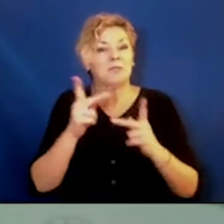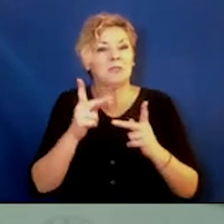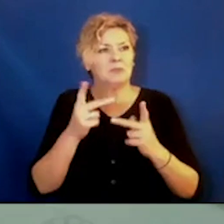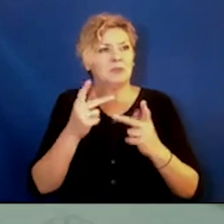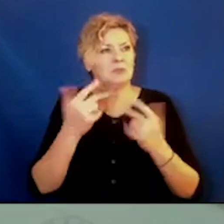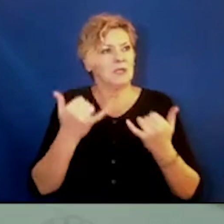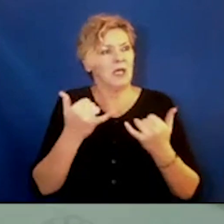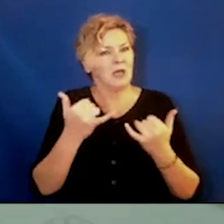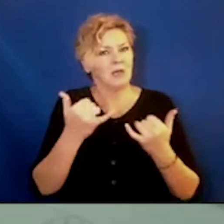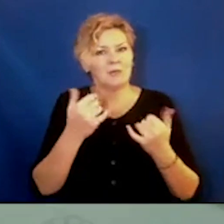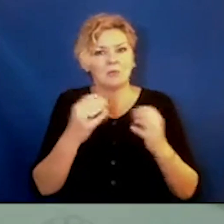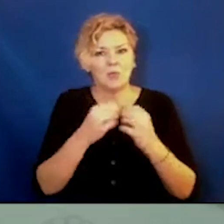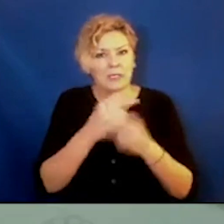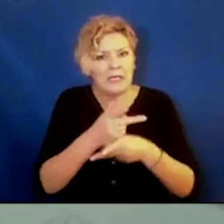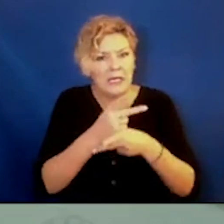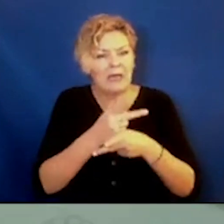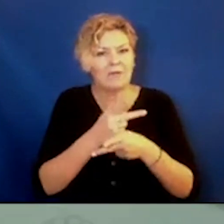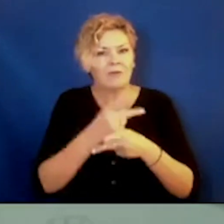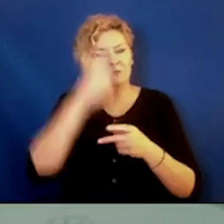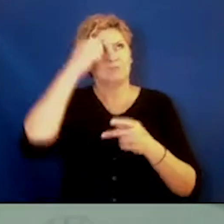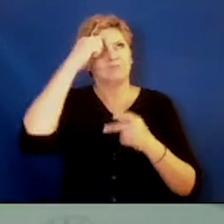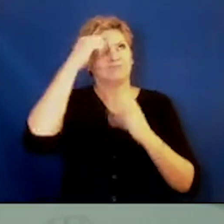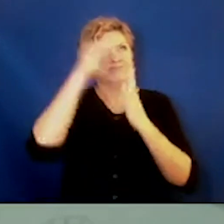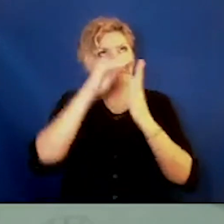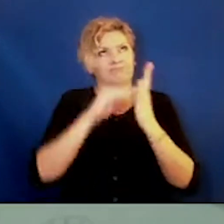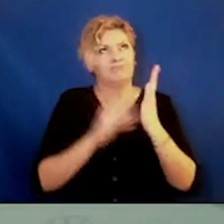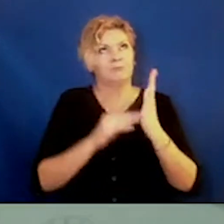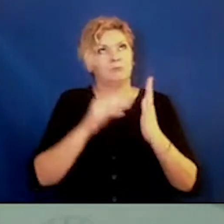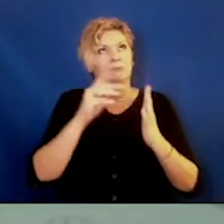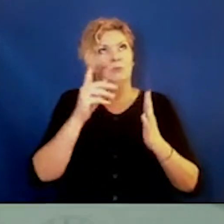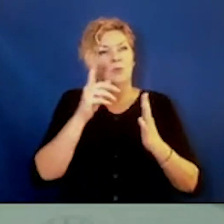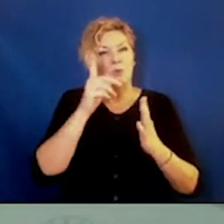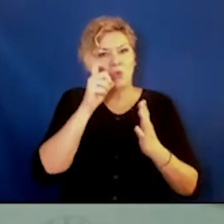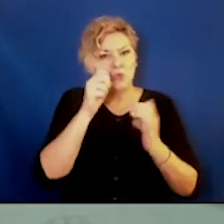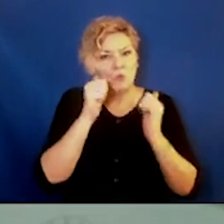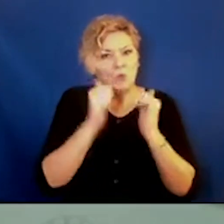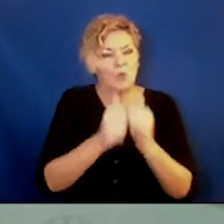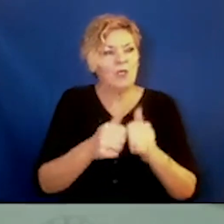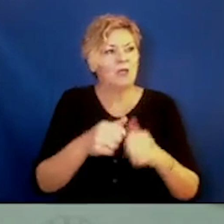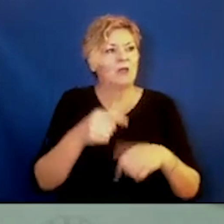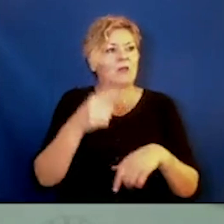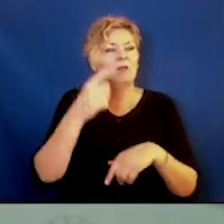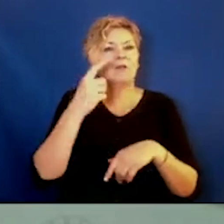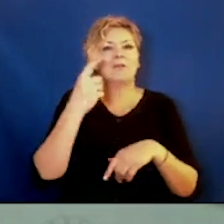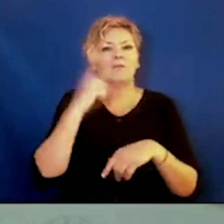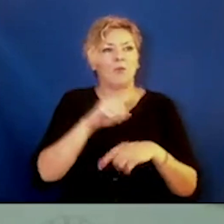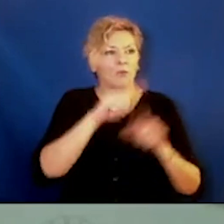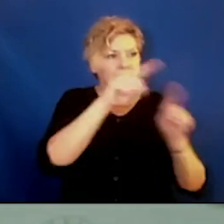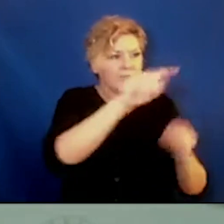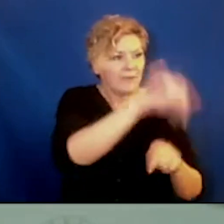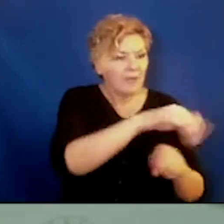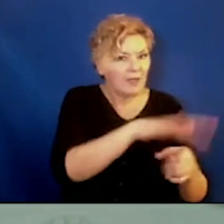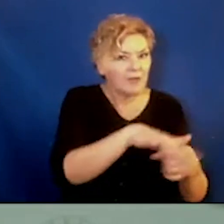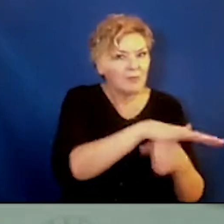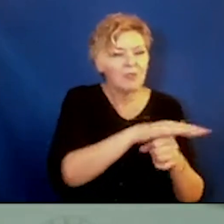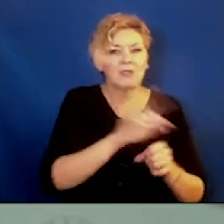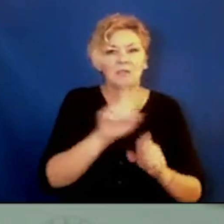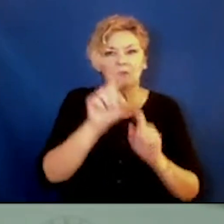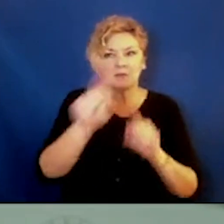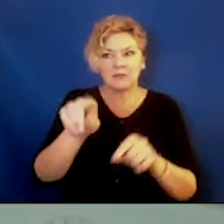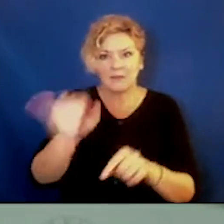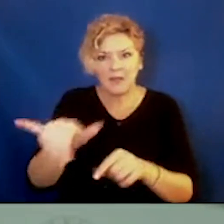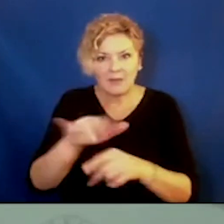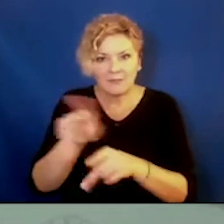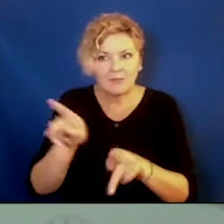of infection is known. Most of us don't know who we're on transit with. And therefore, if we thought that places like transit and